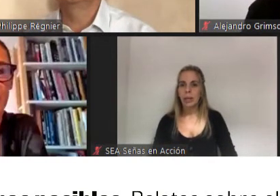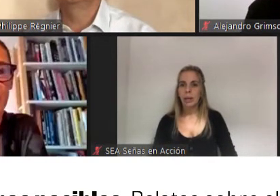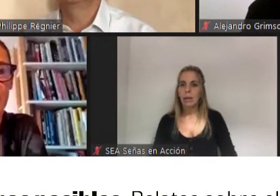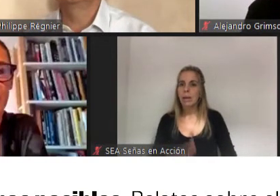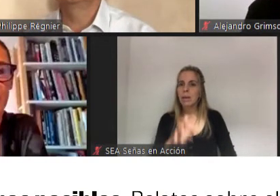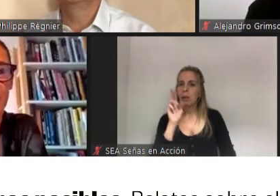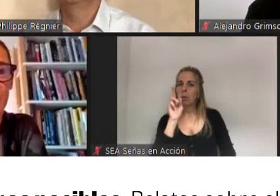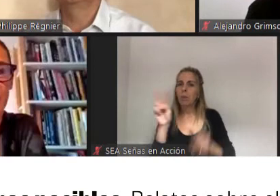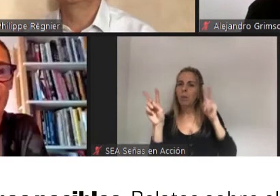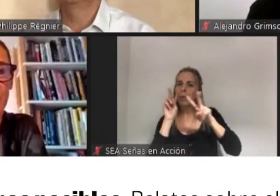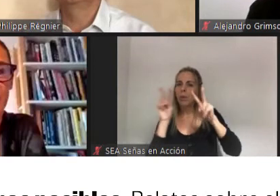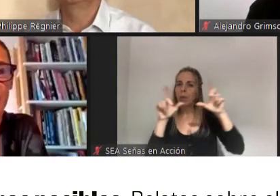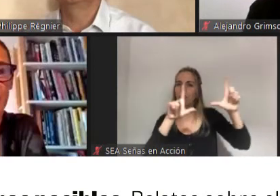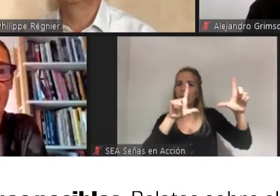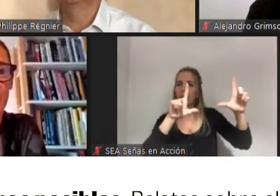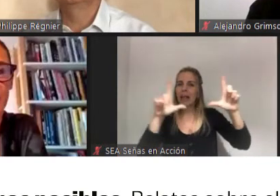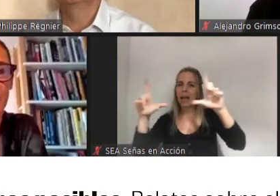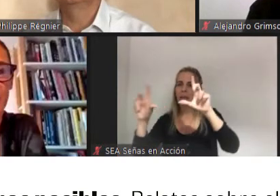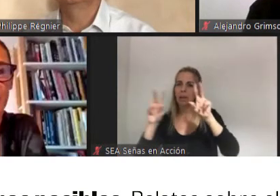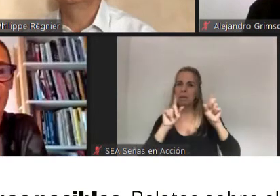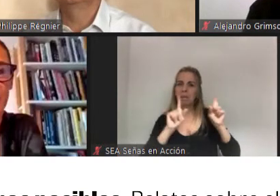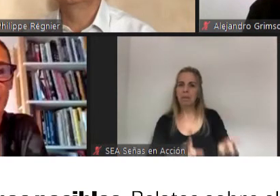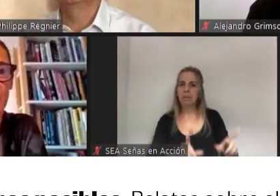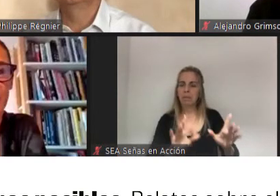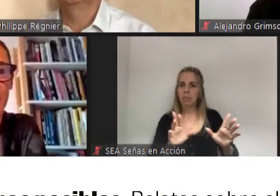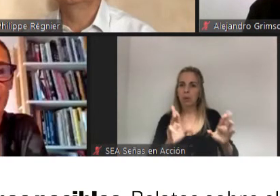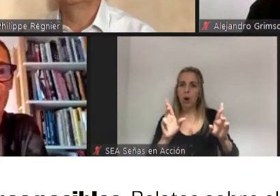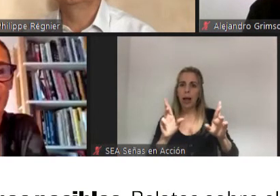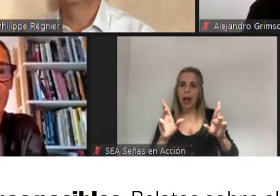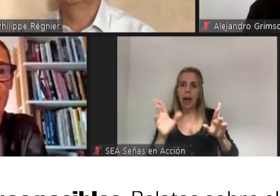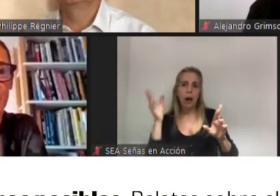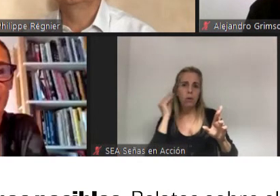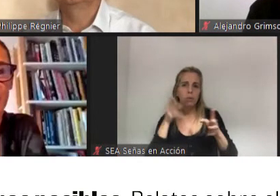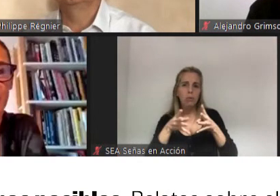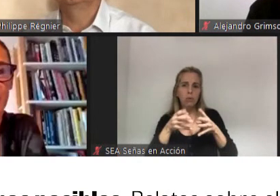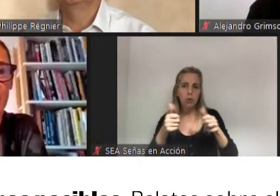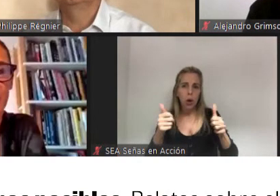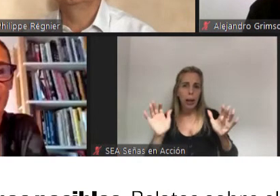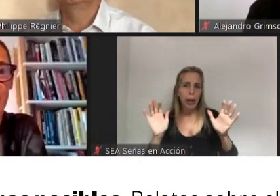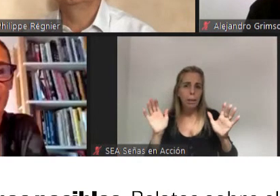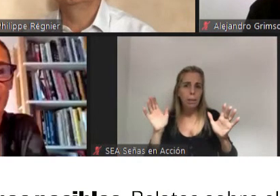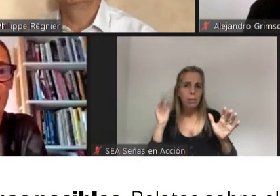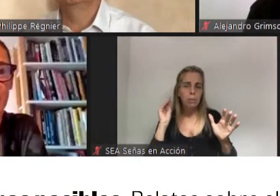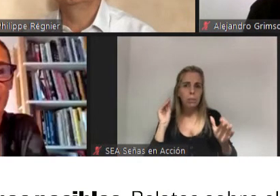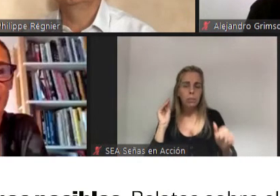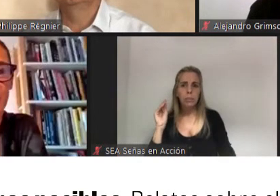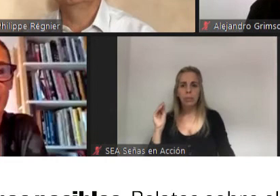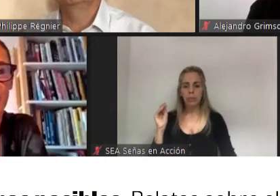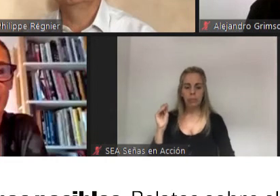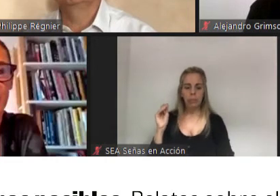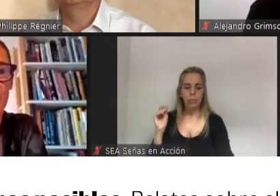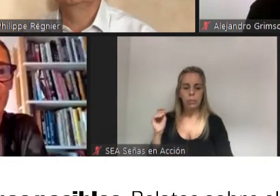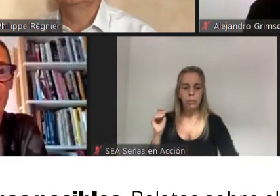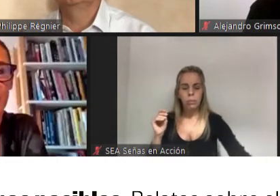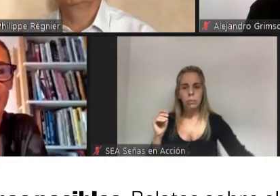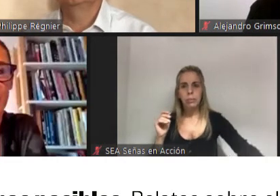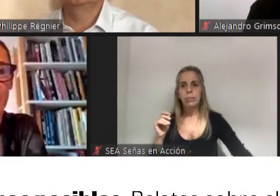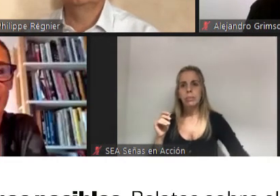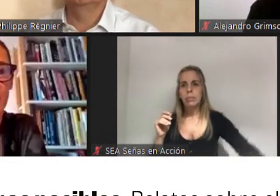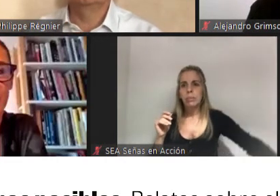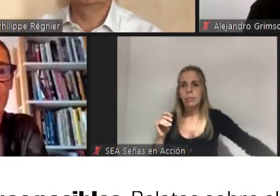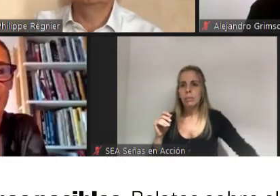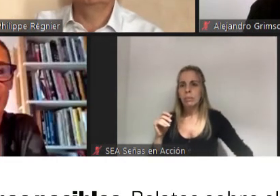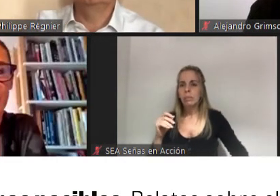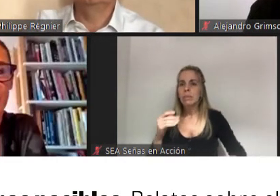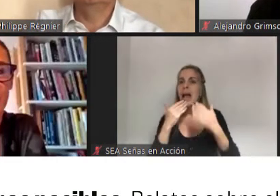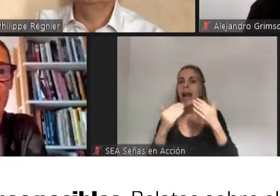I see you all have frozen, but I hope that my connection works. Thank you for having me.